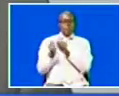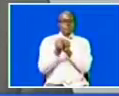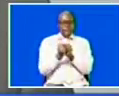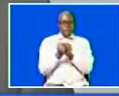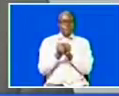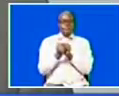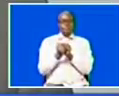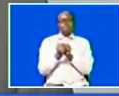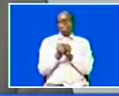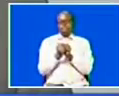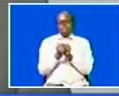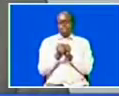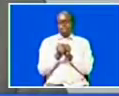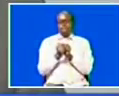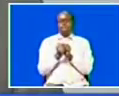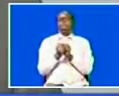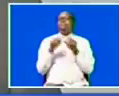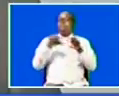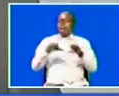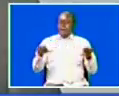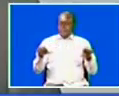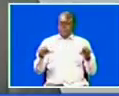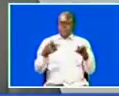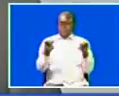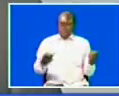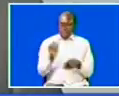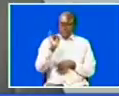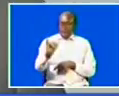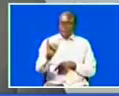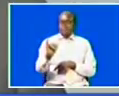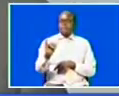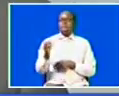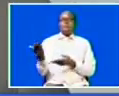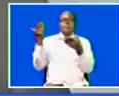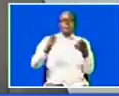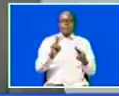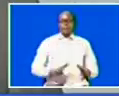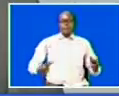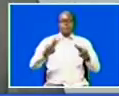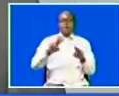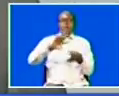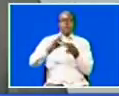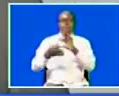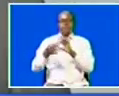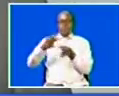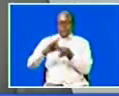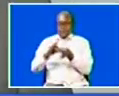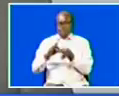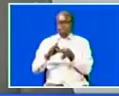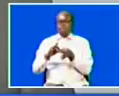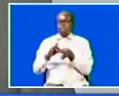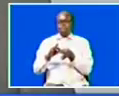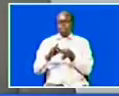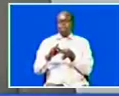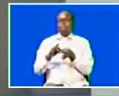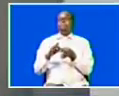business. There's the marketplace that presents to you the value chain. And of course,